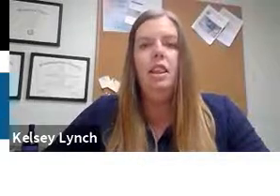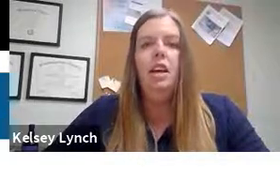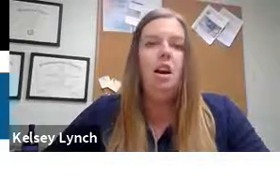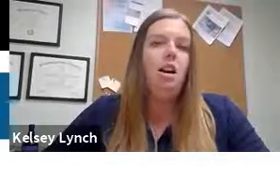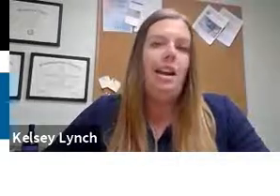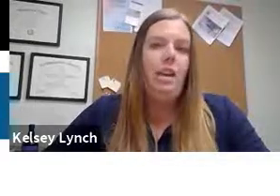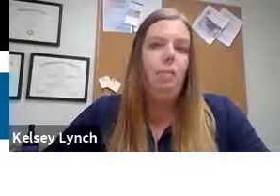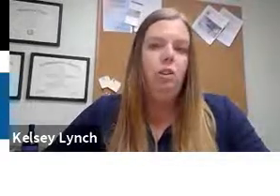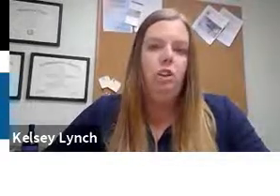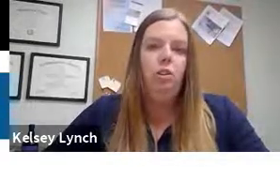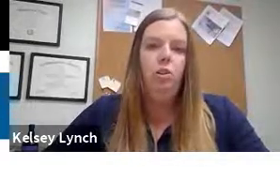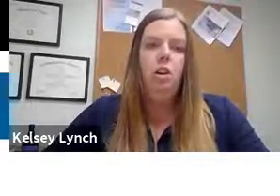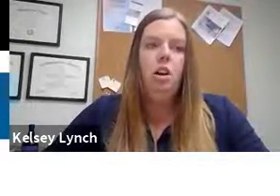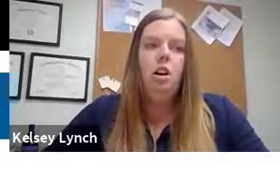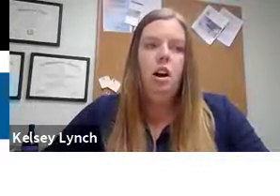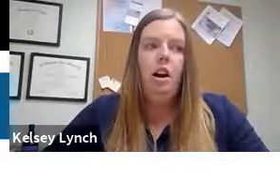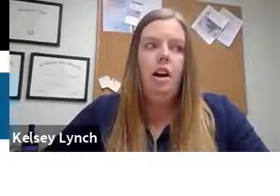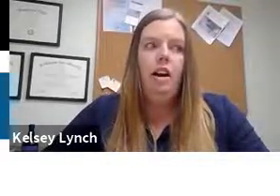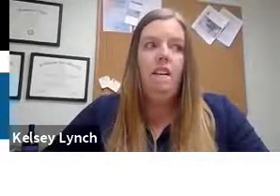that then aren't able to